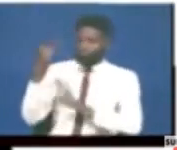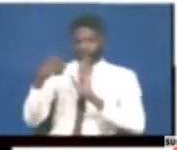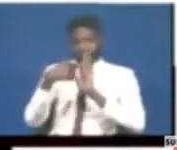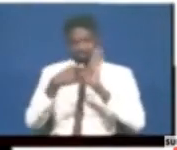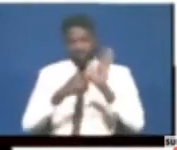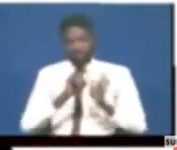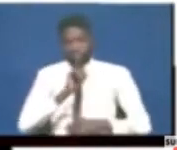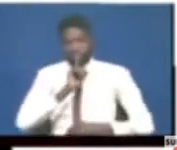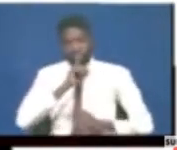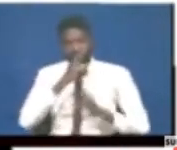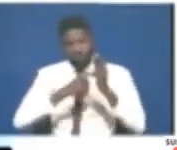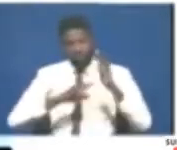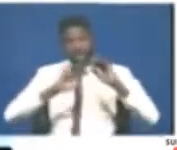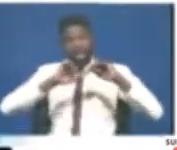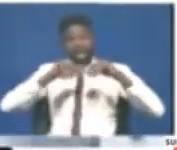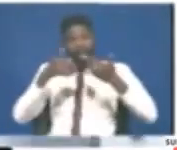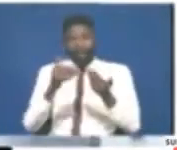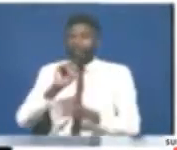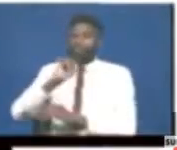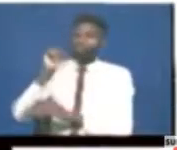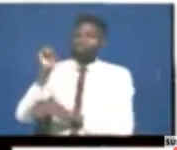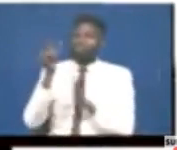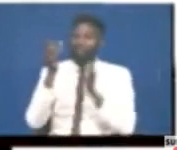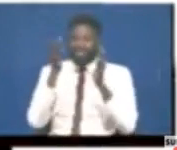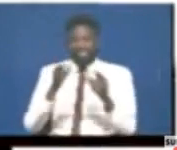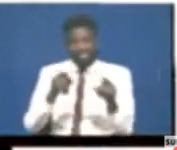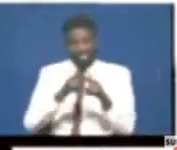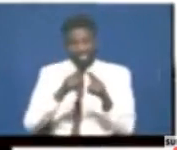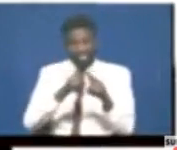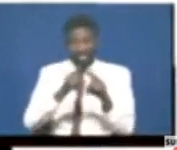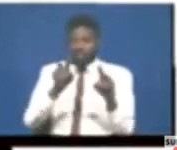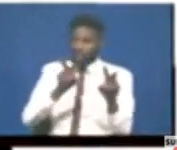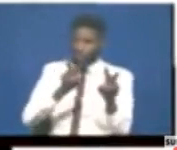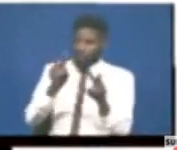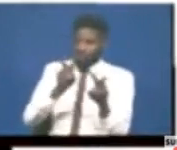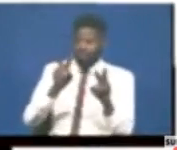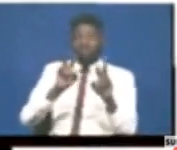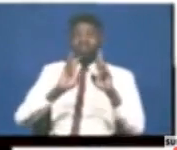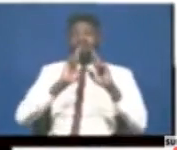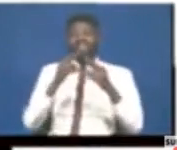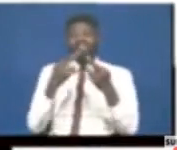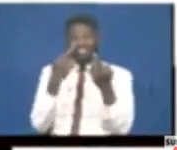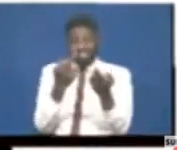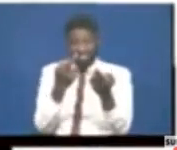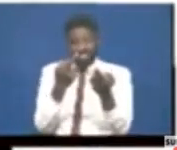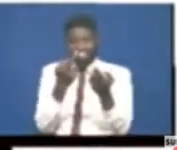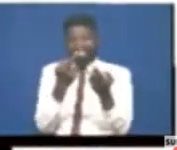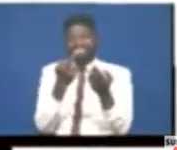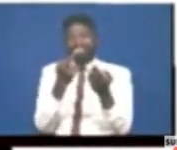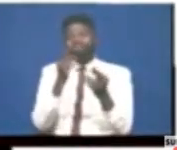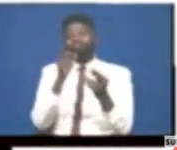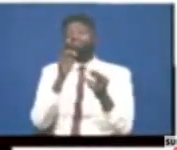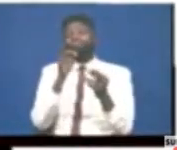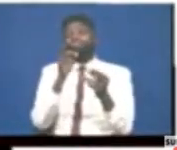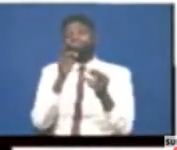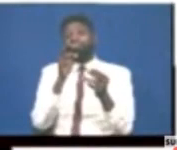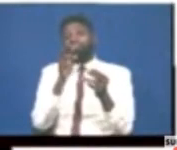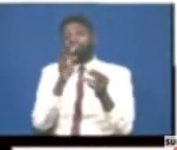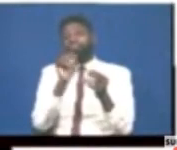how Kenyans were following the streaming of results live, and then something happened and